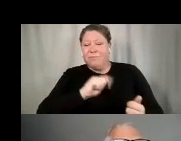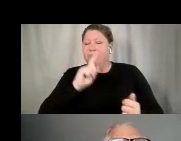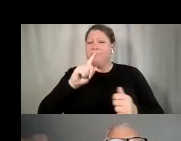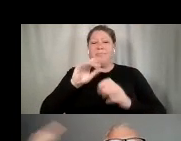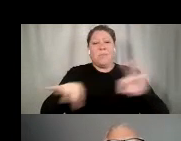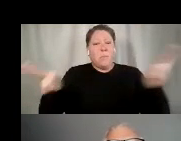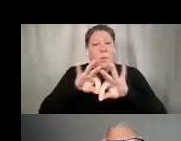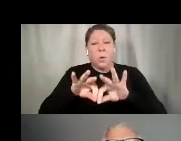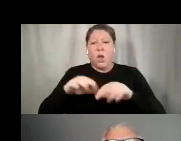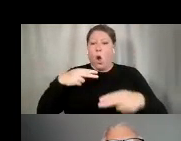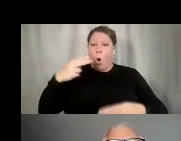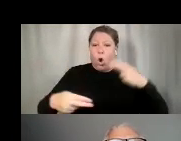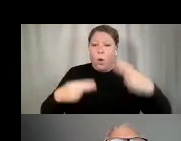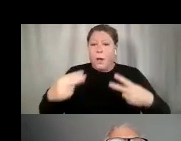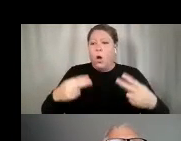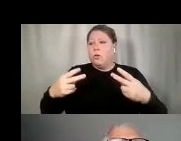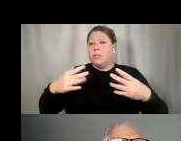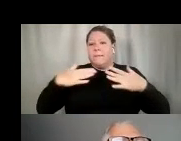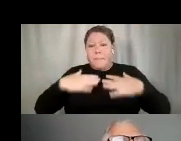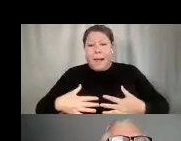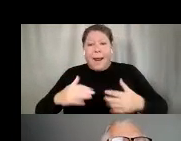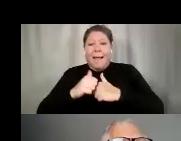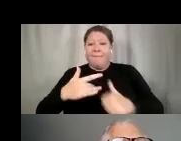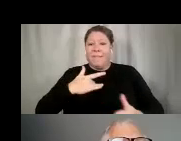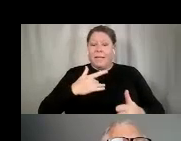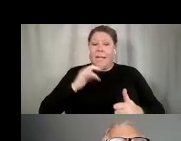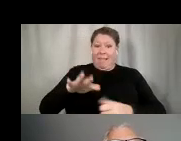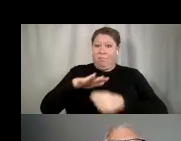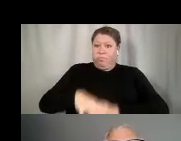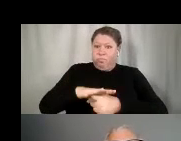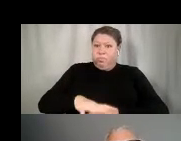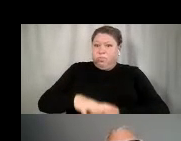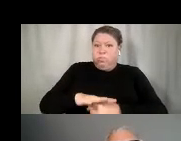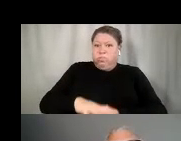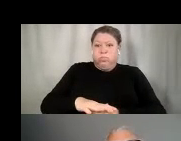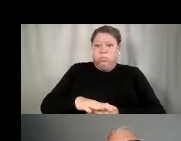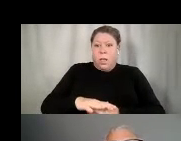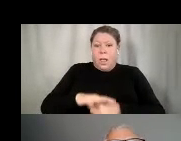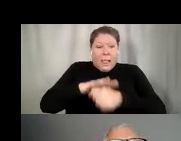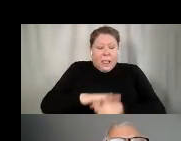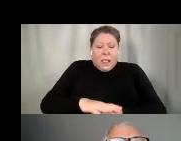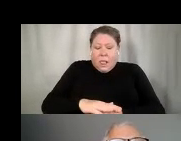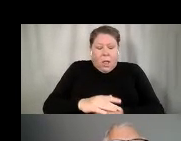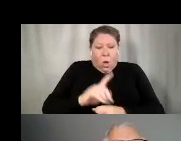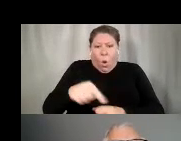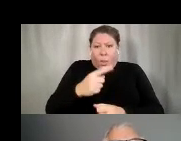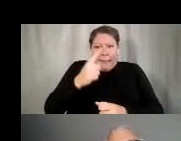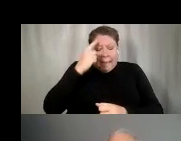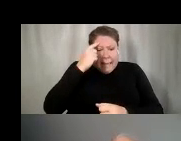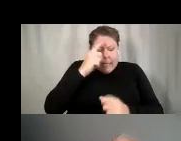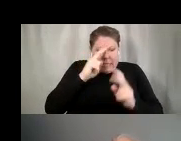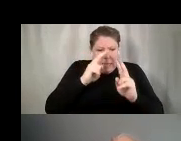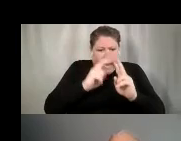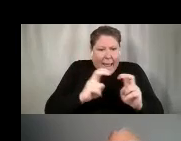our hormones and our physiology. When we're stressed out, we tend to think in more analytically.